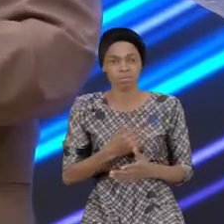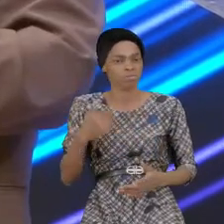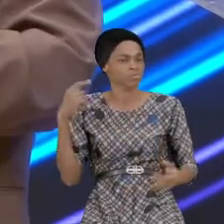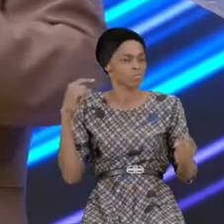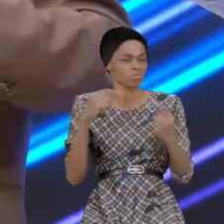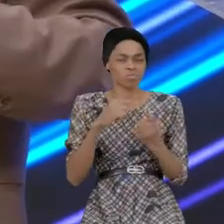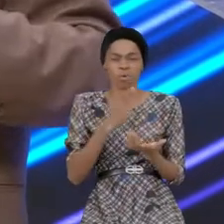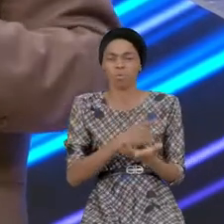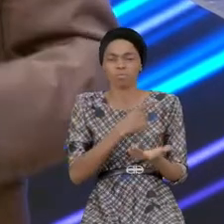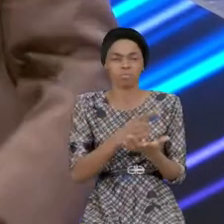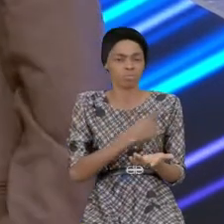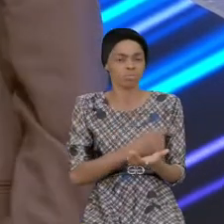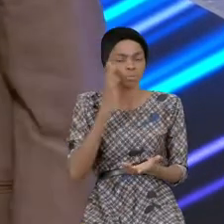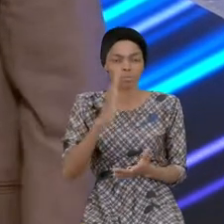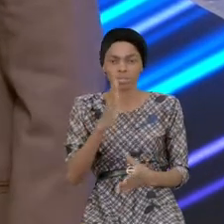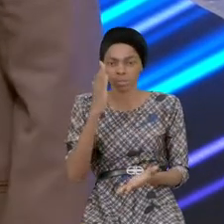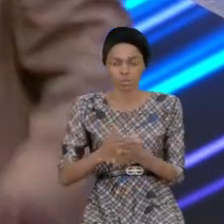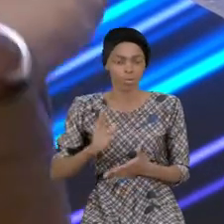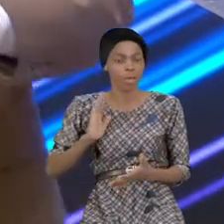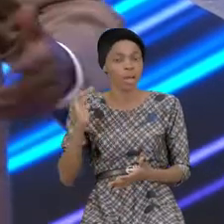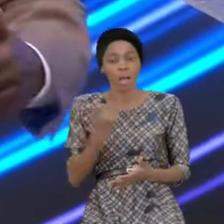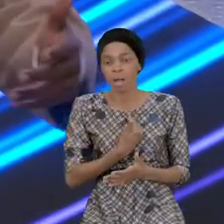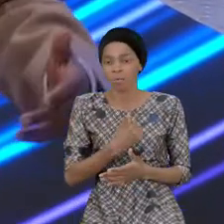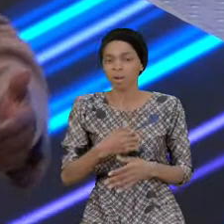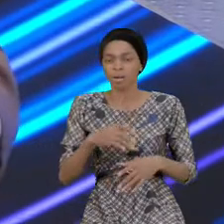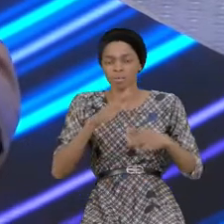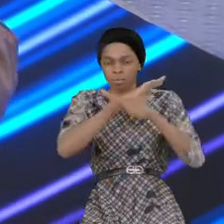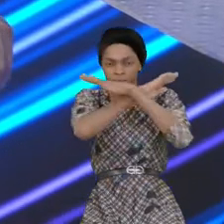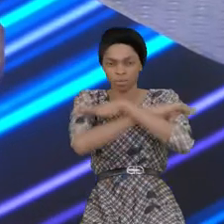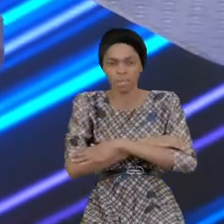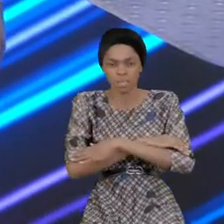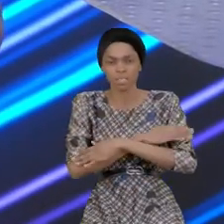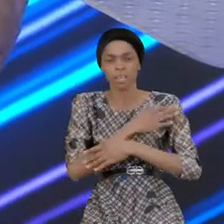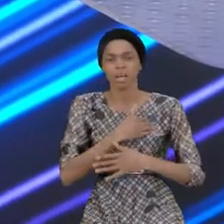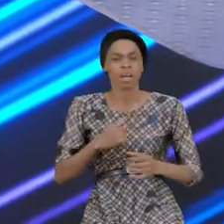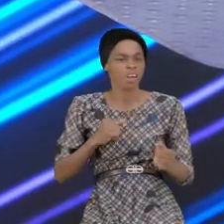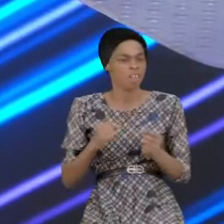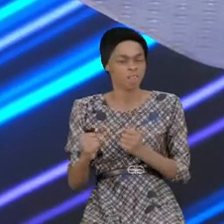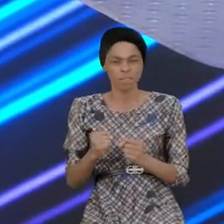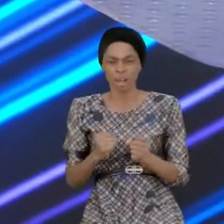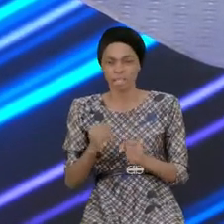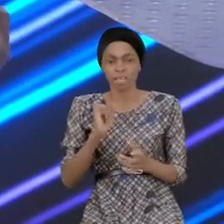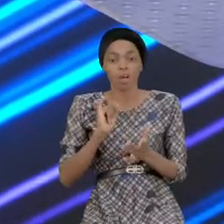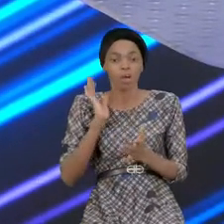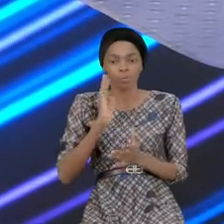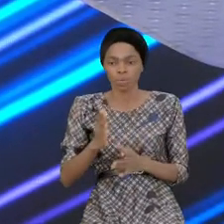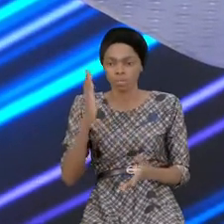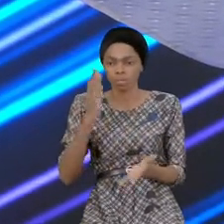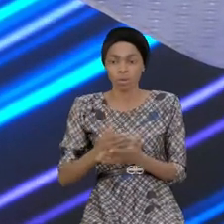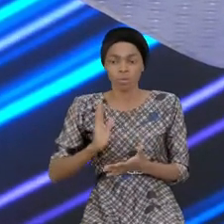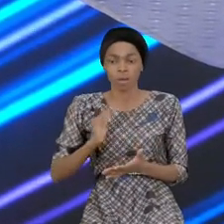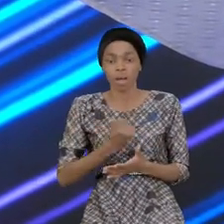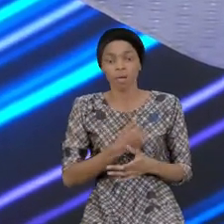with people disturbs our rest. And discussions that get hot up, and then